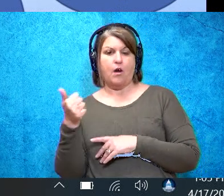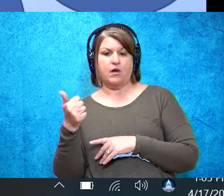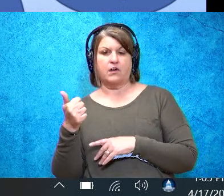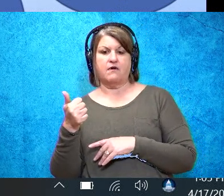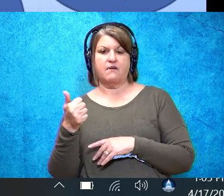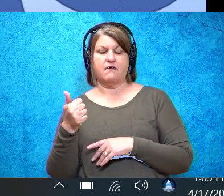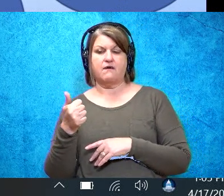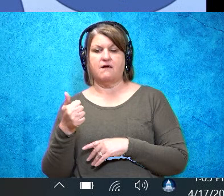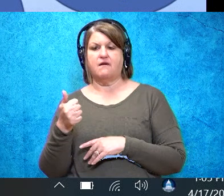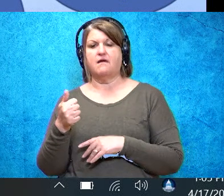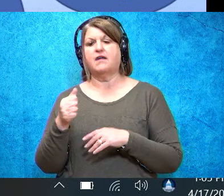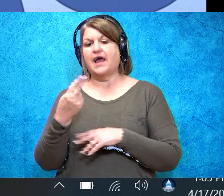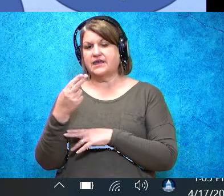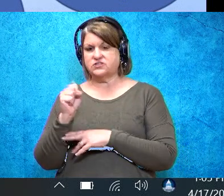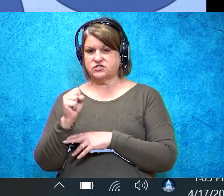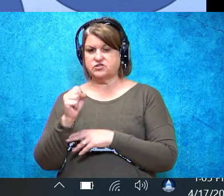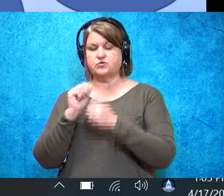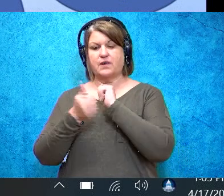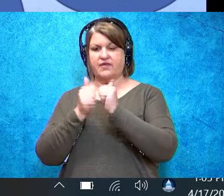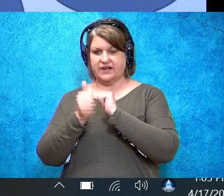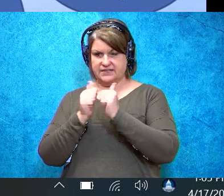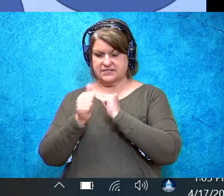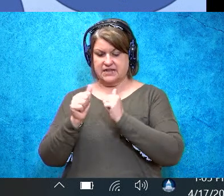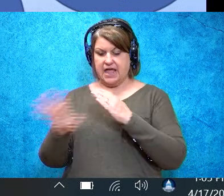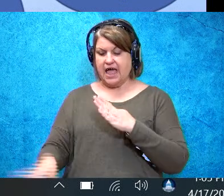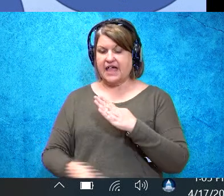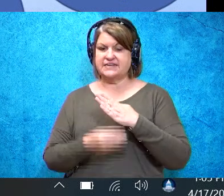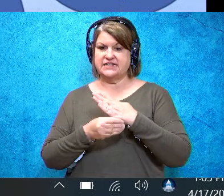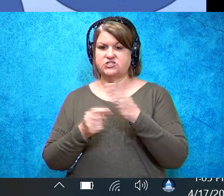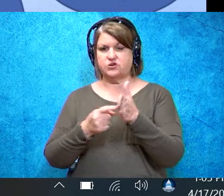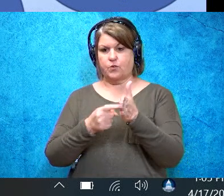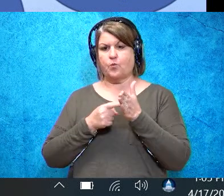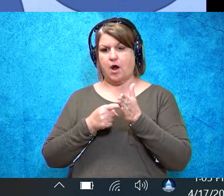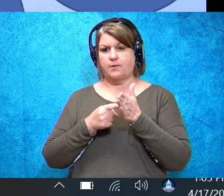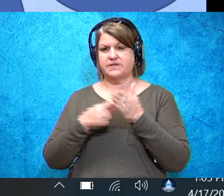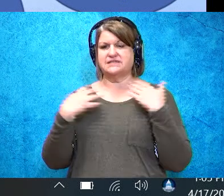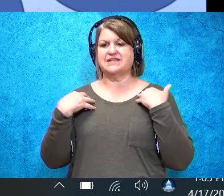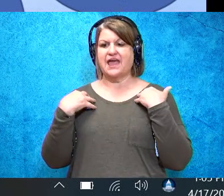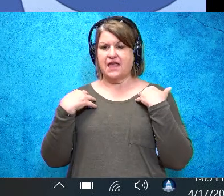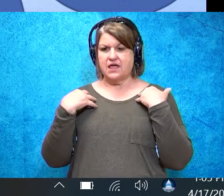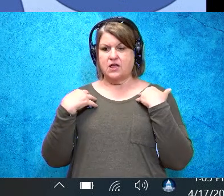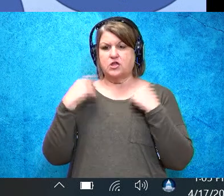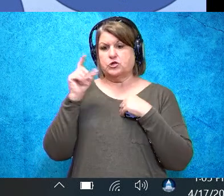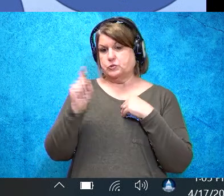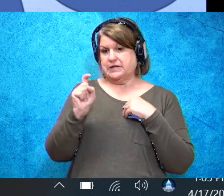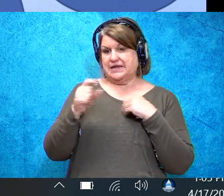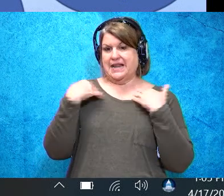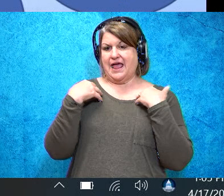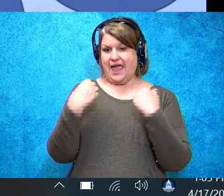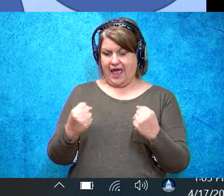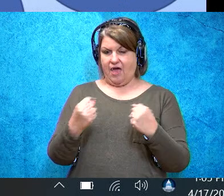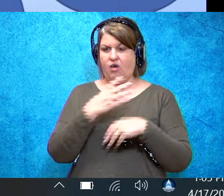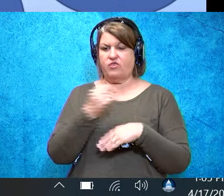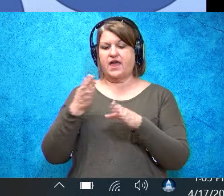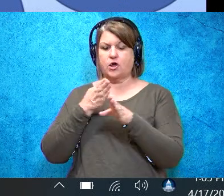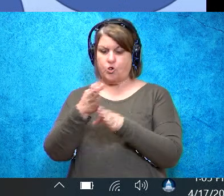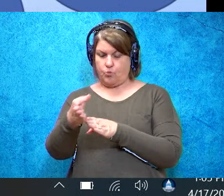Additional required electives that you will need: health and career